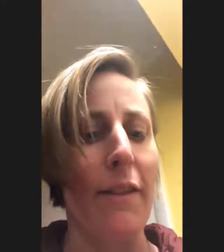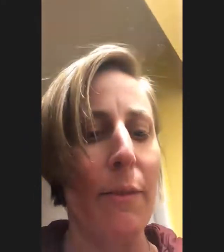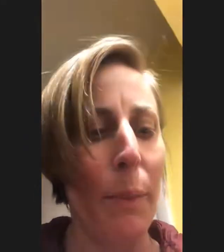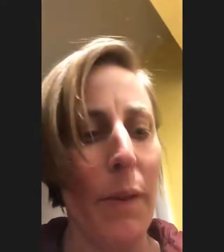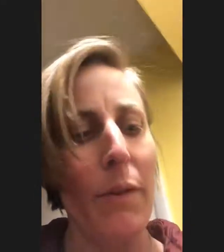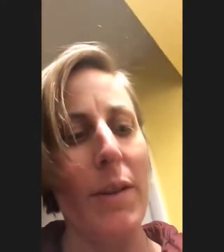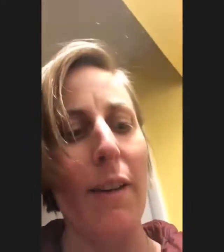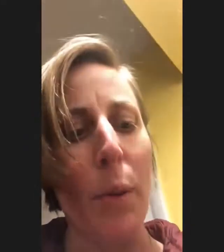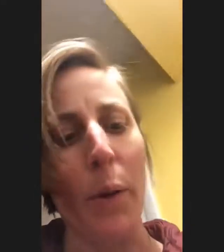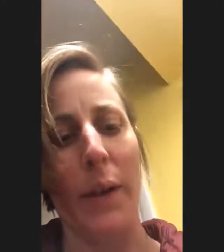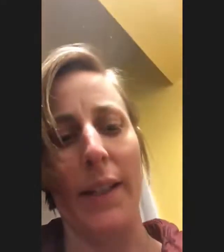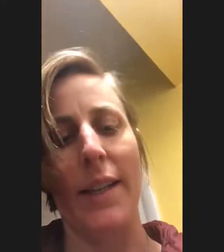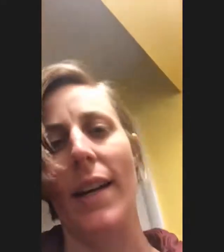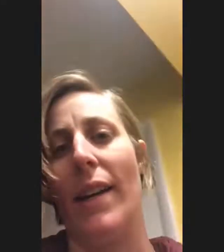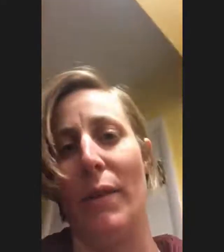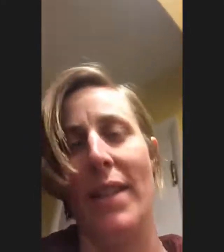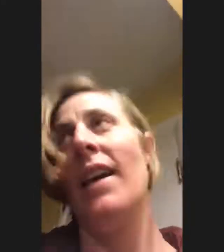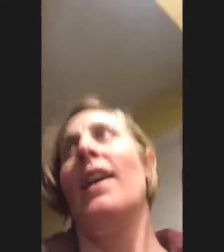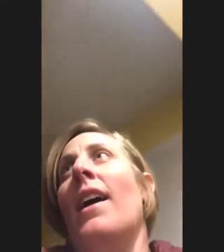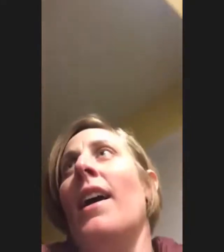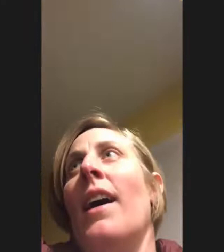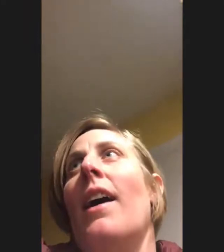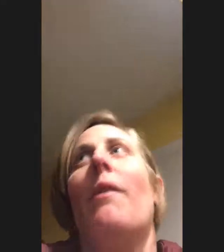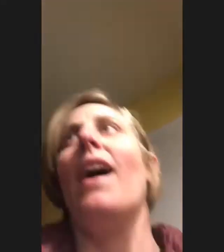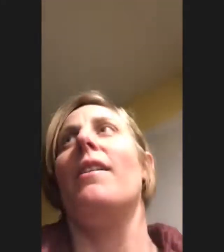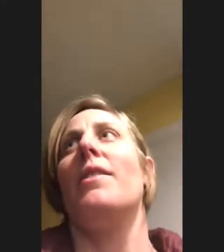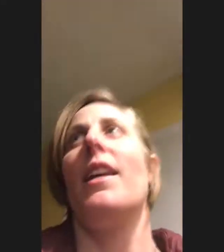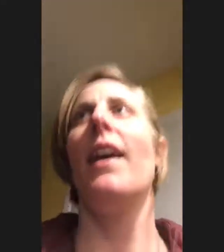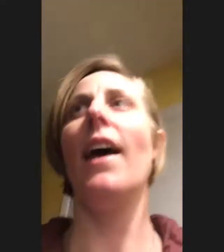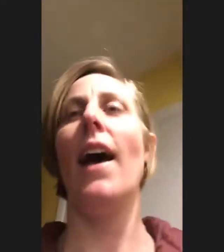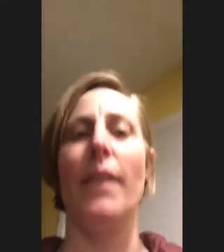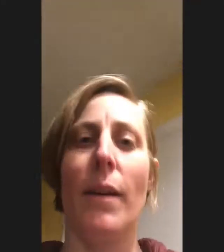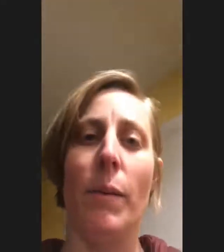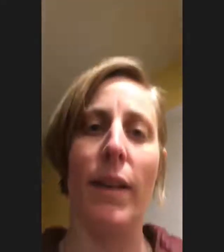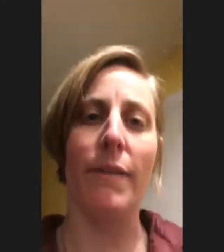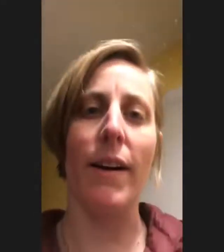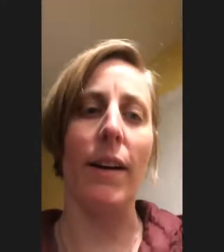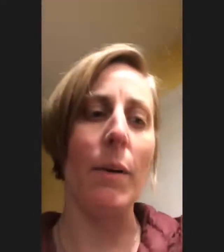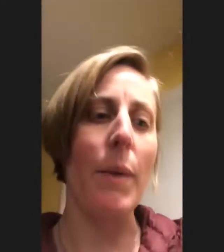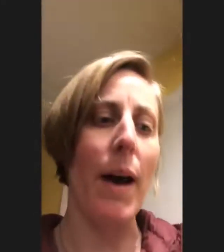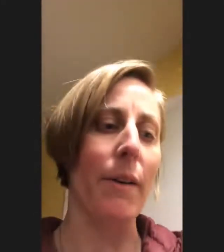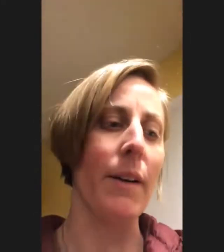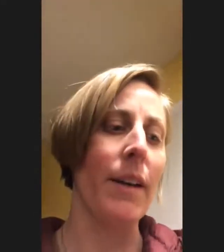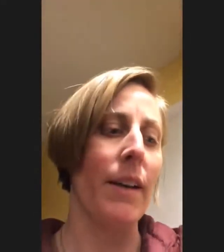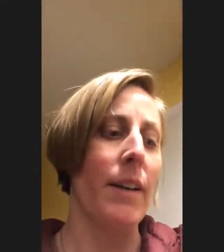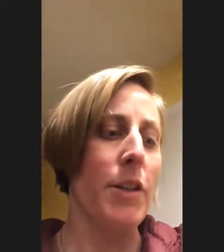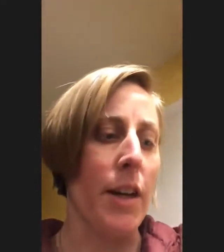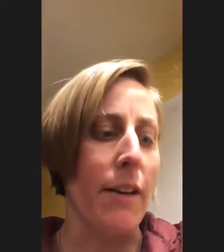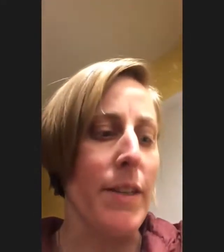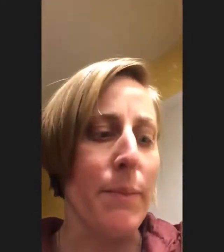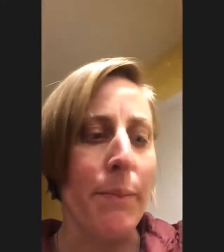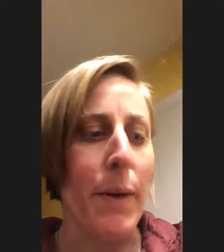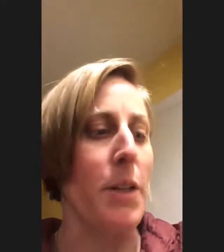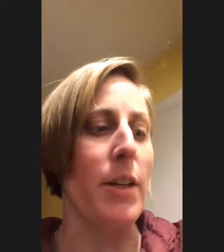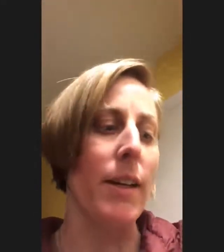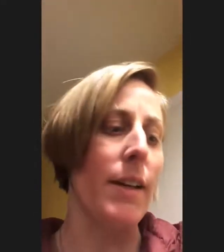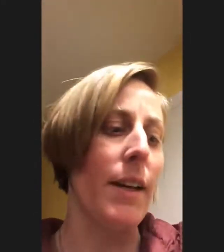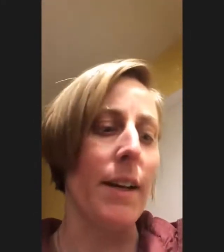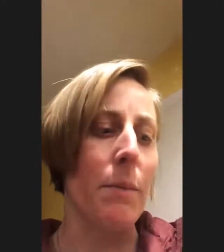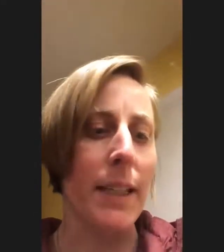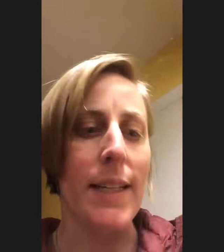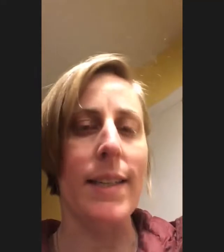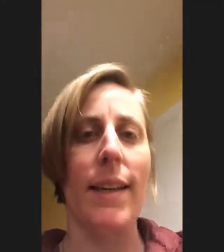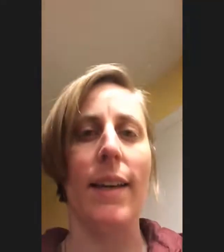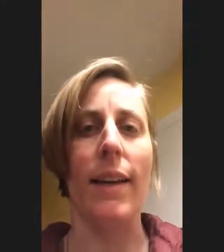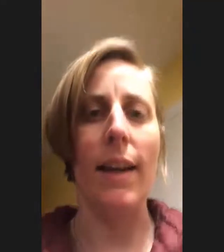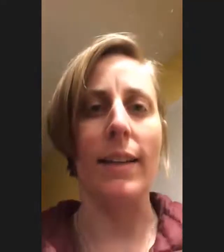was a lot of polling done, and it was around how the community felt about sheriff's budget